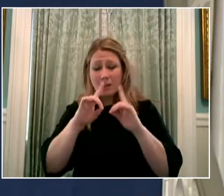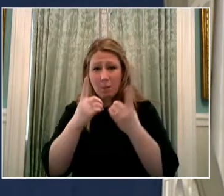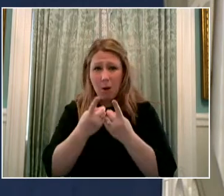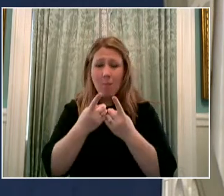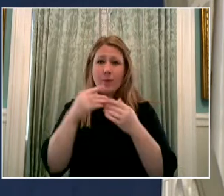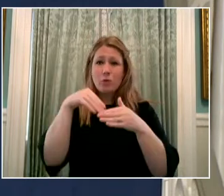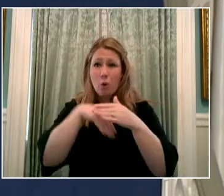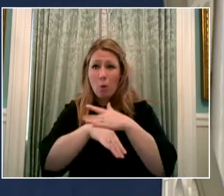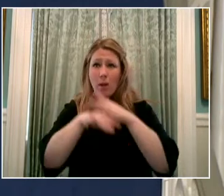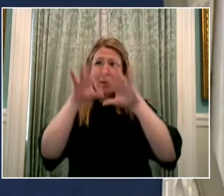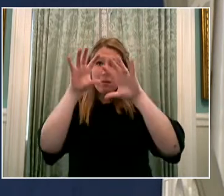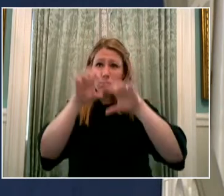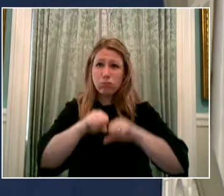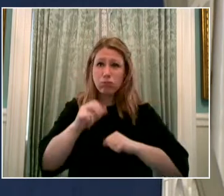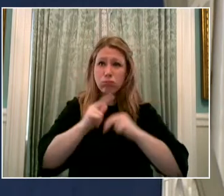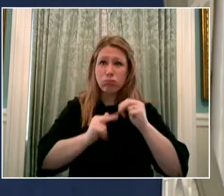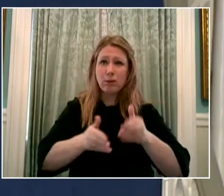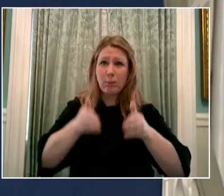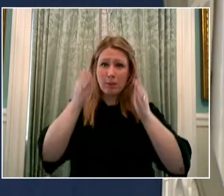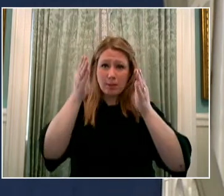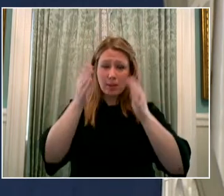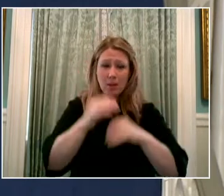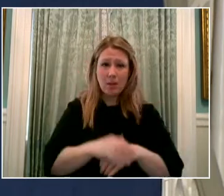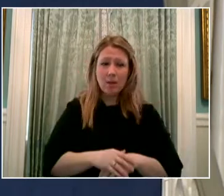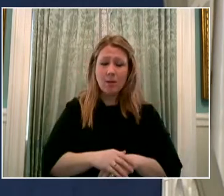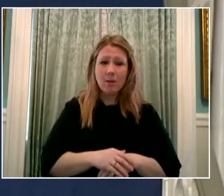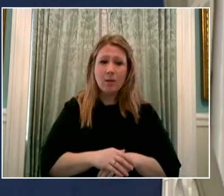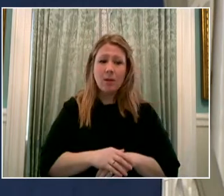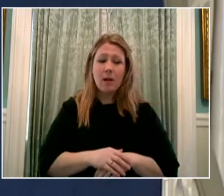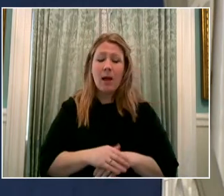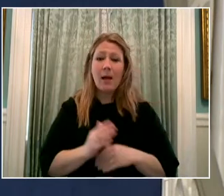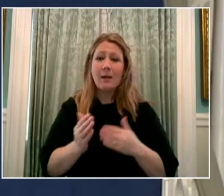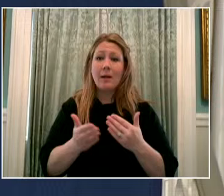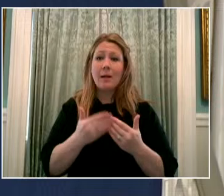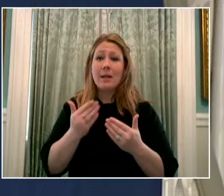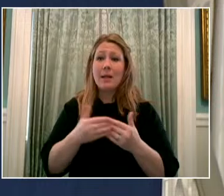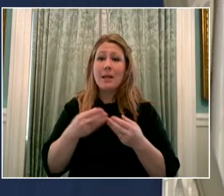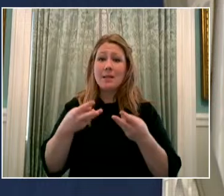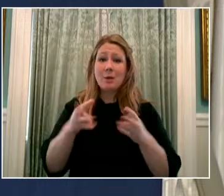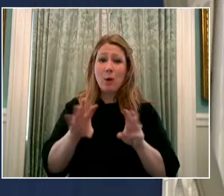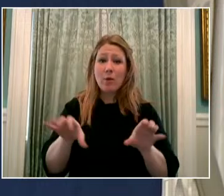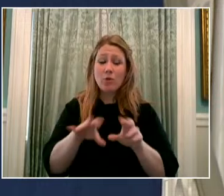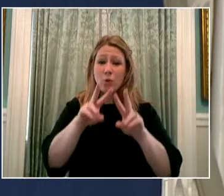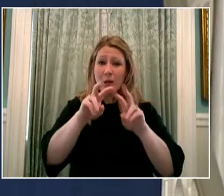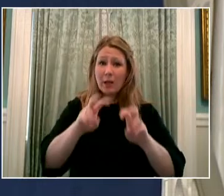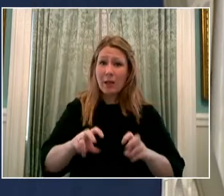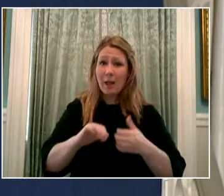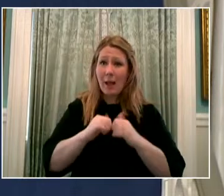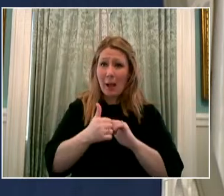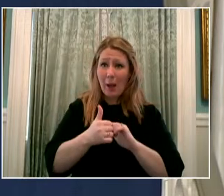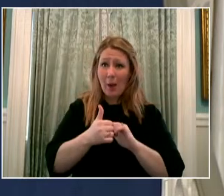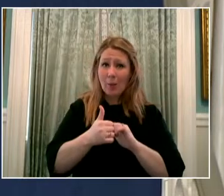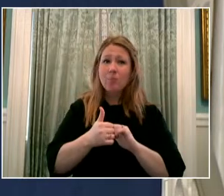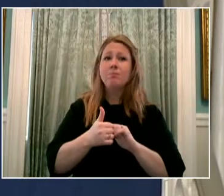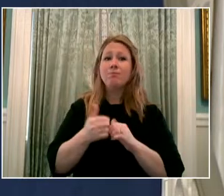easy ways that we're going to be able to do an analysis of how safe it is to use our robotic